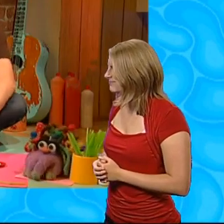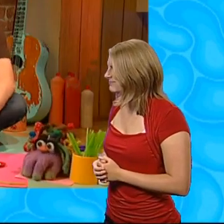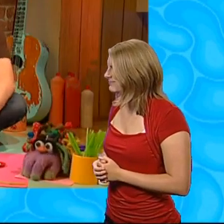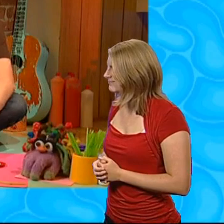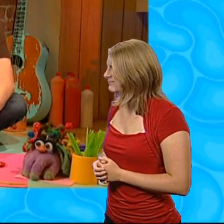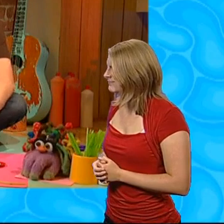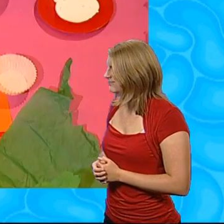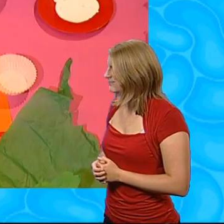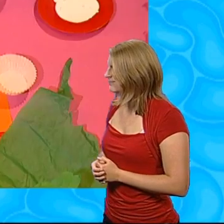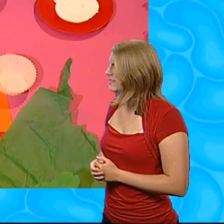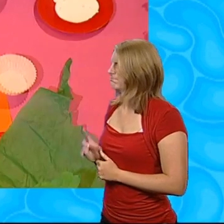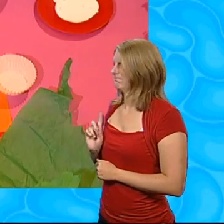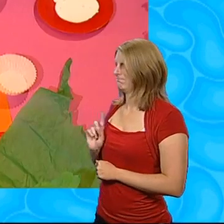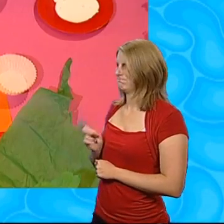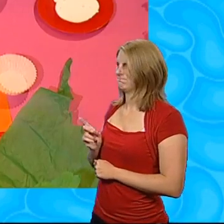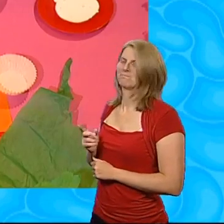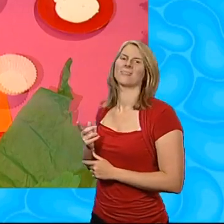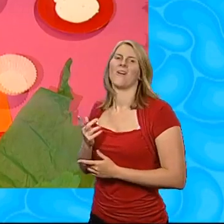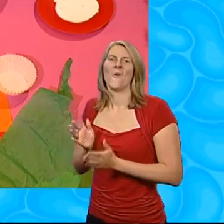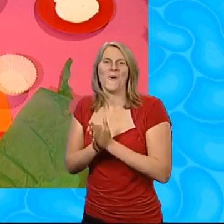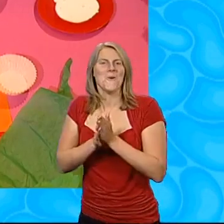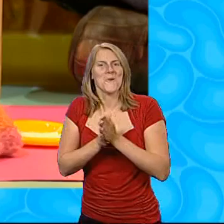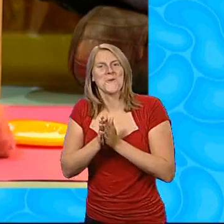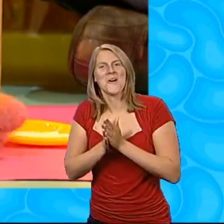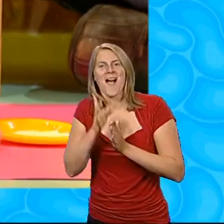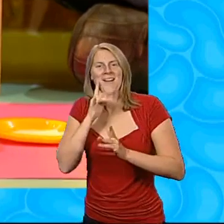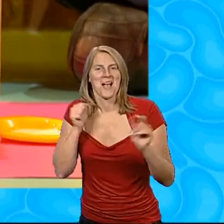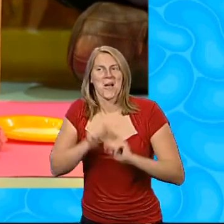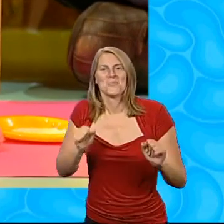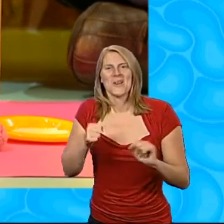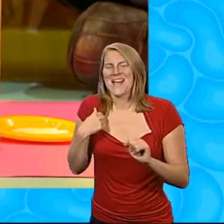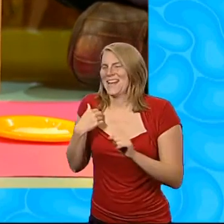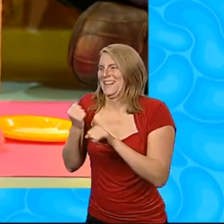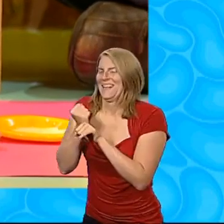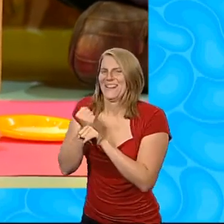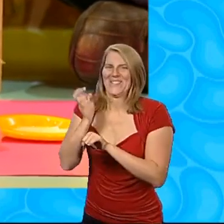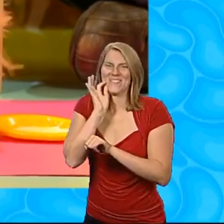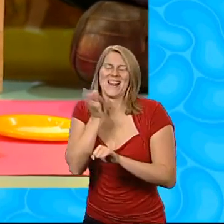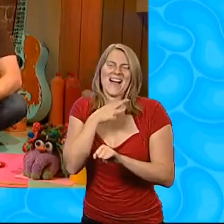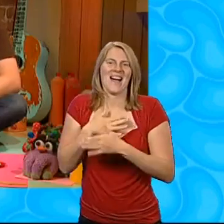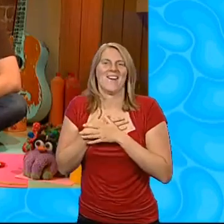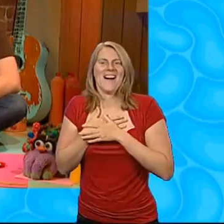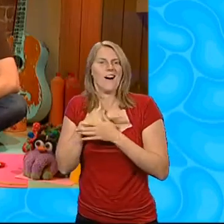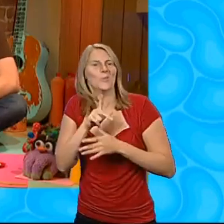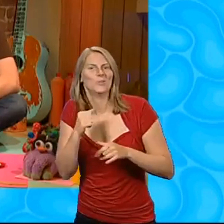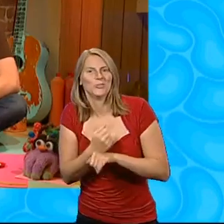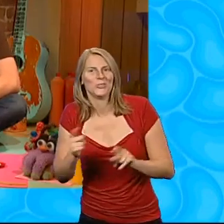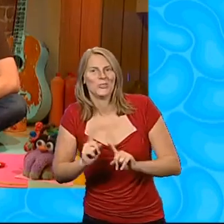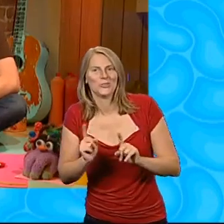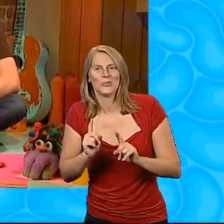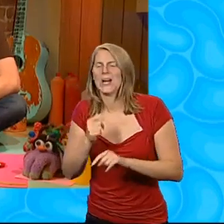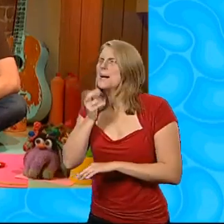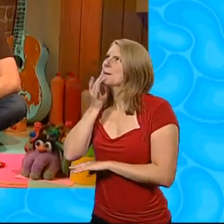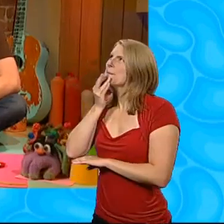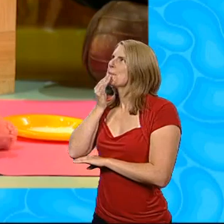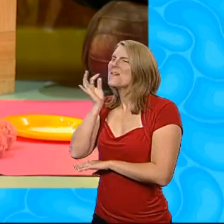and we've got our piece of paper to do the picture on. Okay. So, I can't wait to do my flower. well, let's start then. Let's start. Let's do it. What are